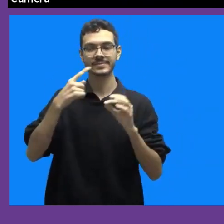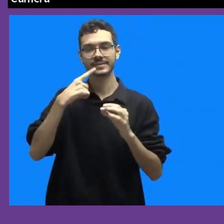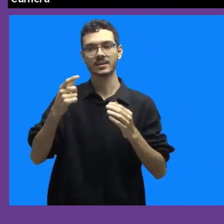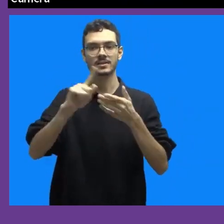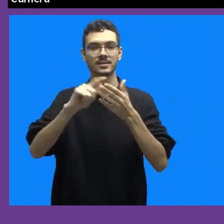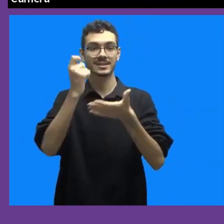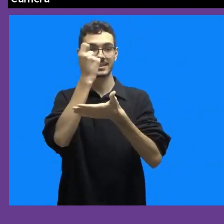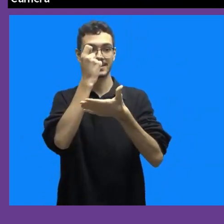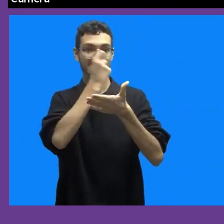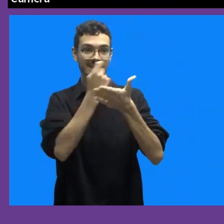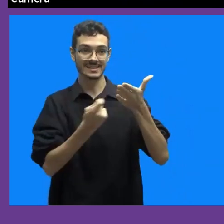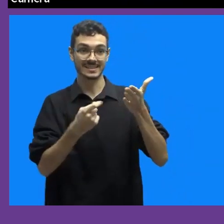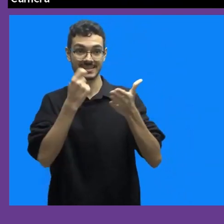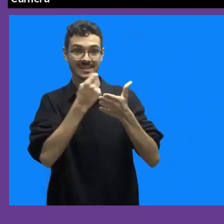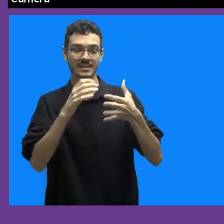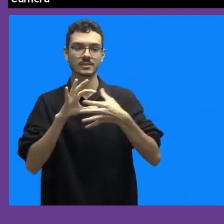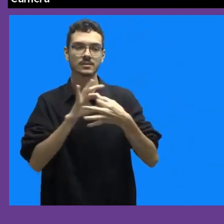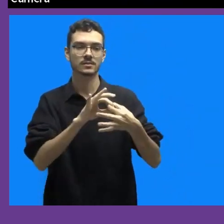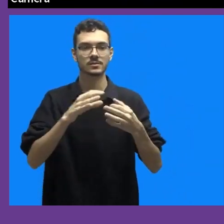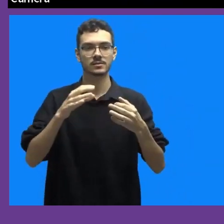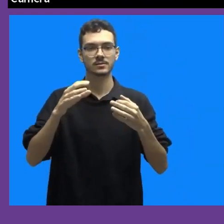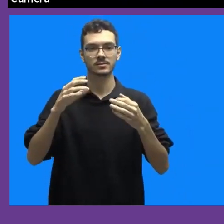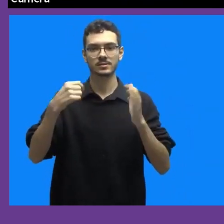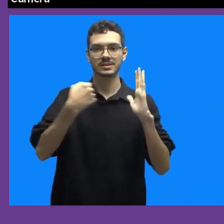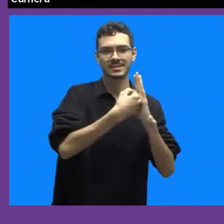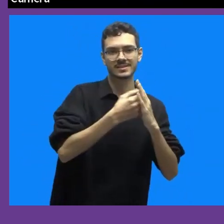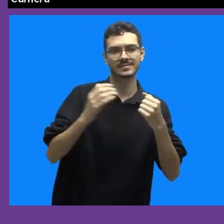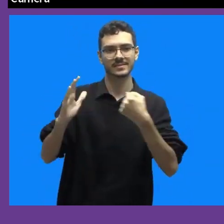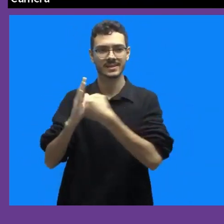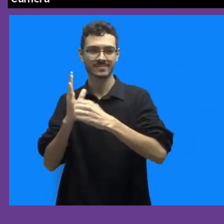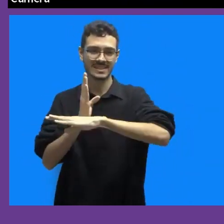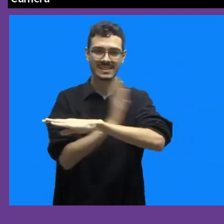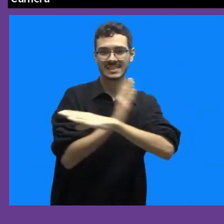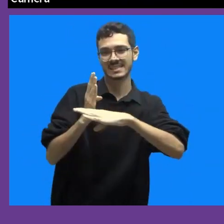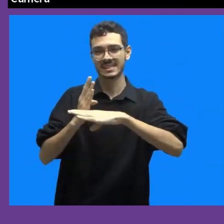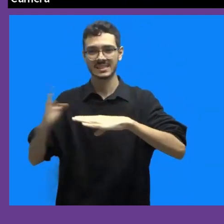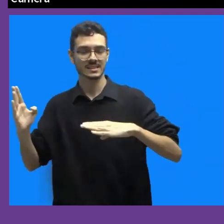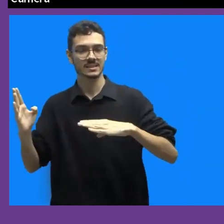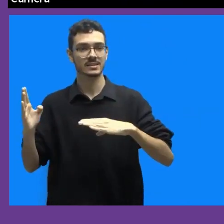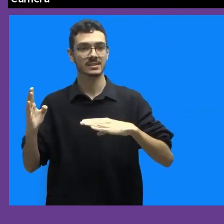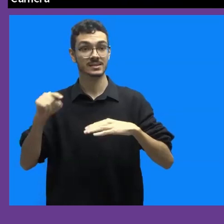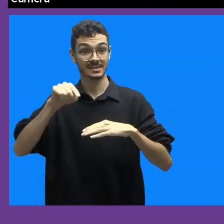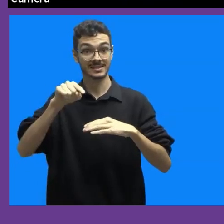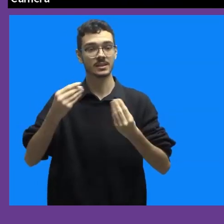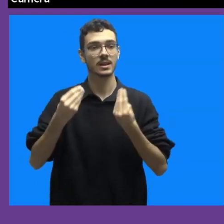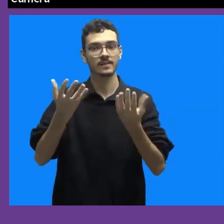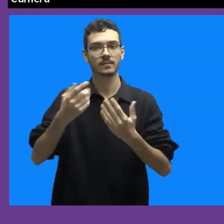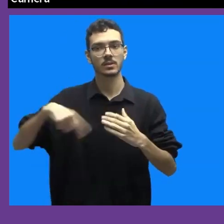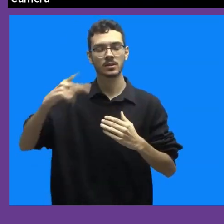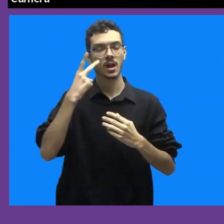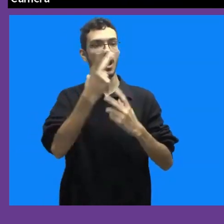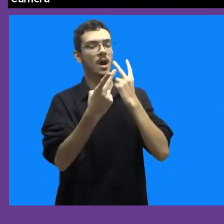everyone else also. Will make their lives easier, of course. Alice said